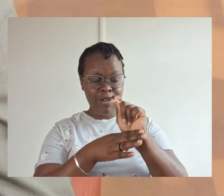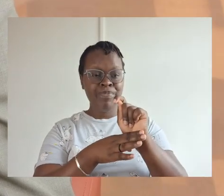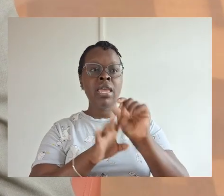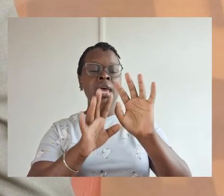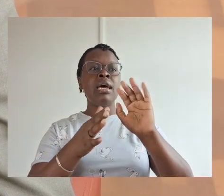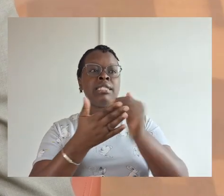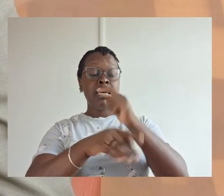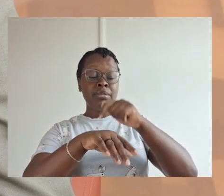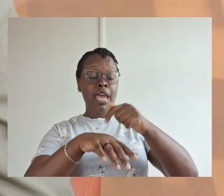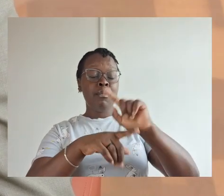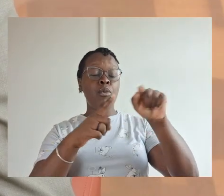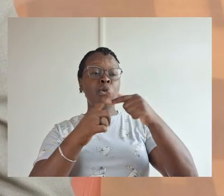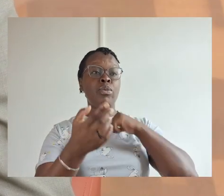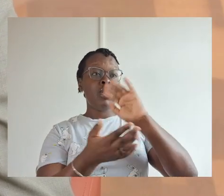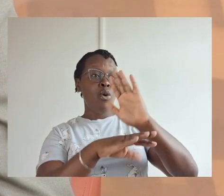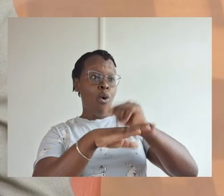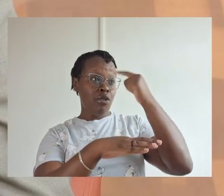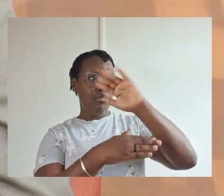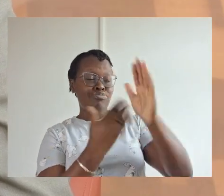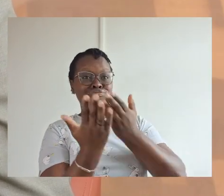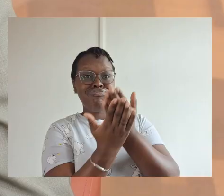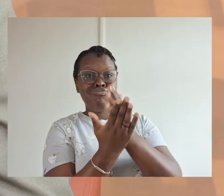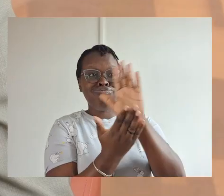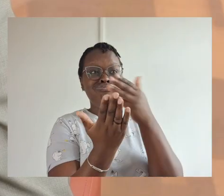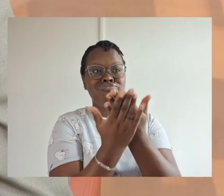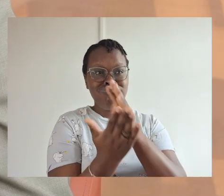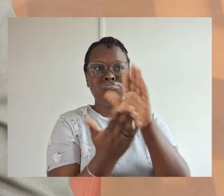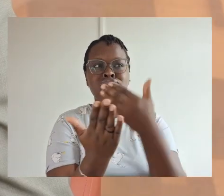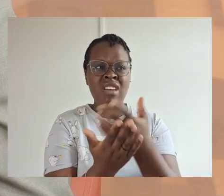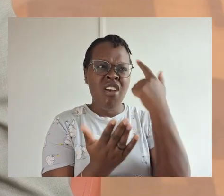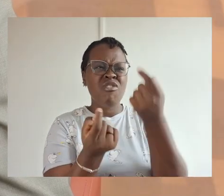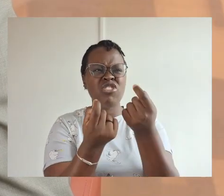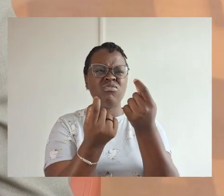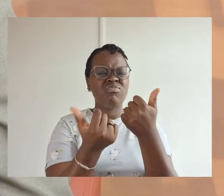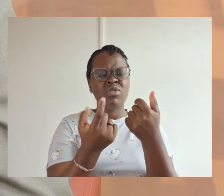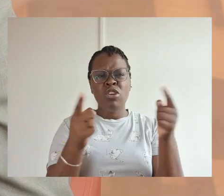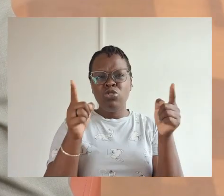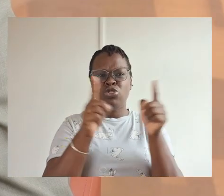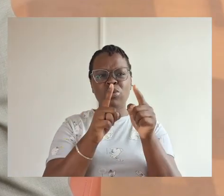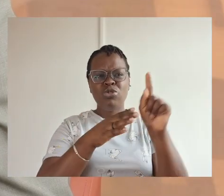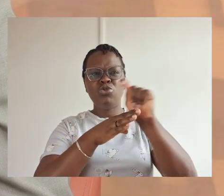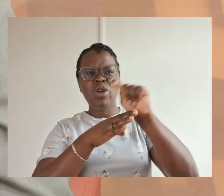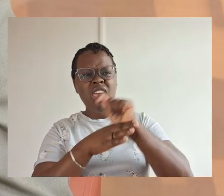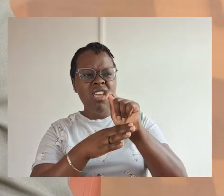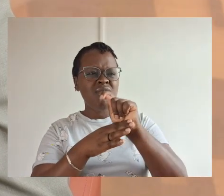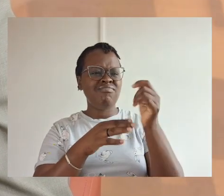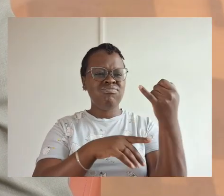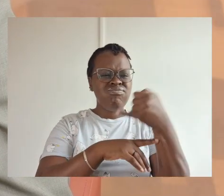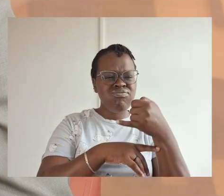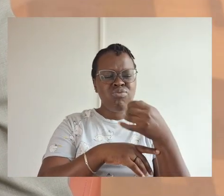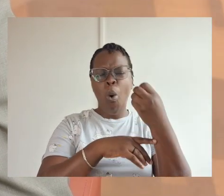an application, calling for like a short course, like we are training